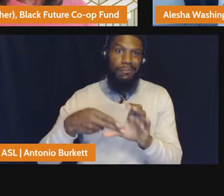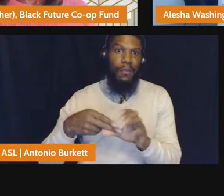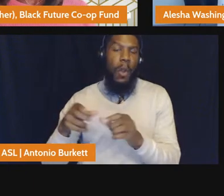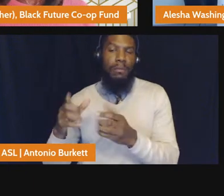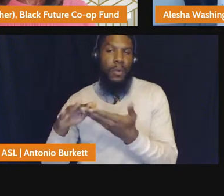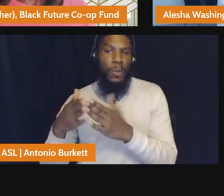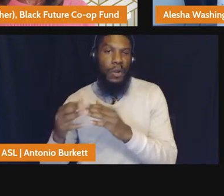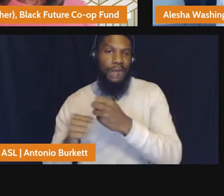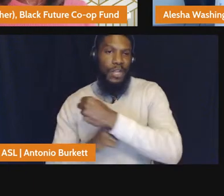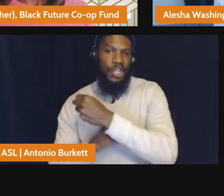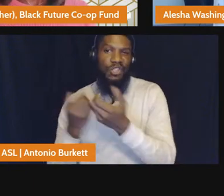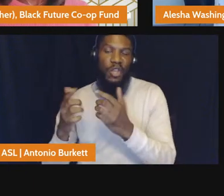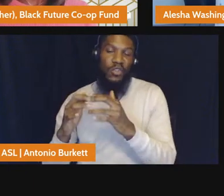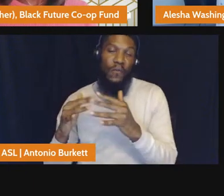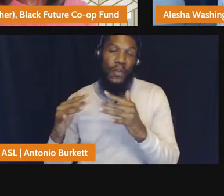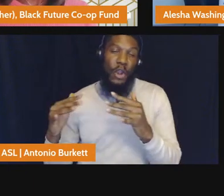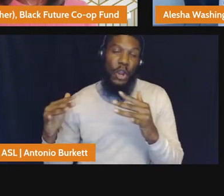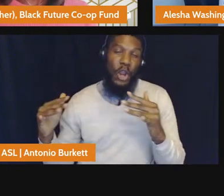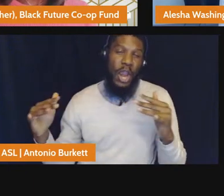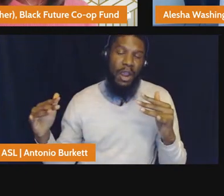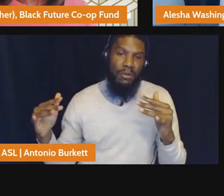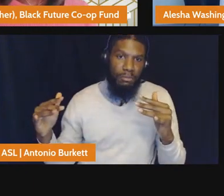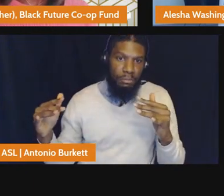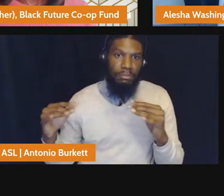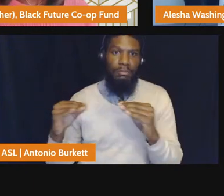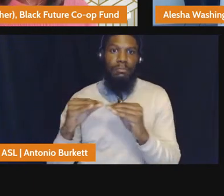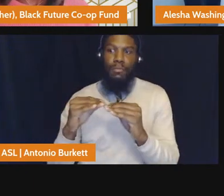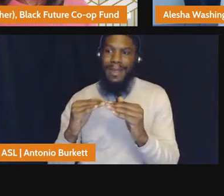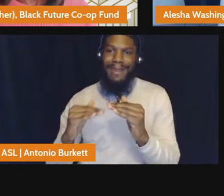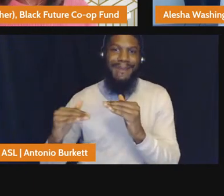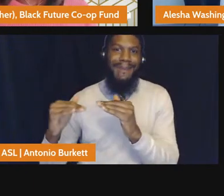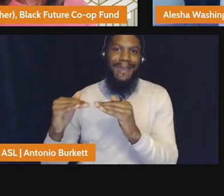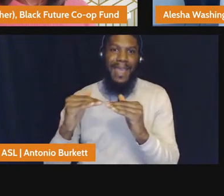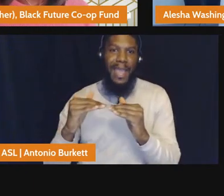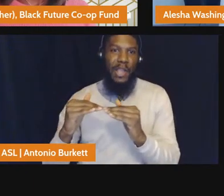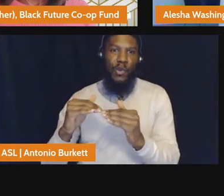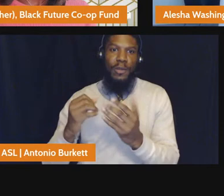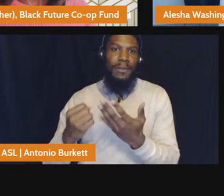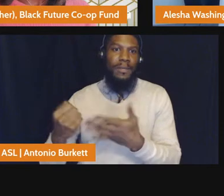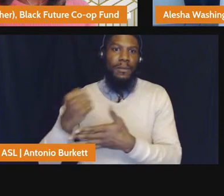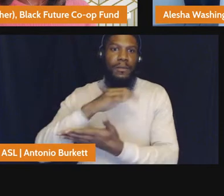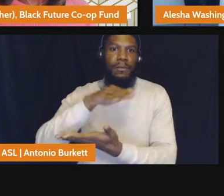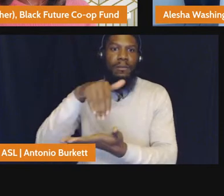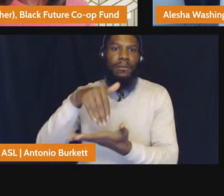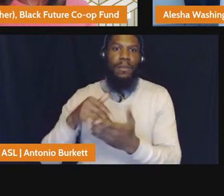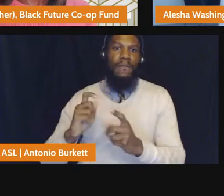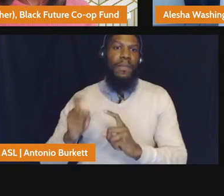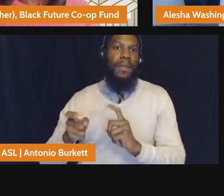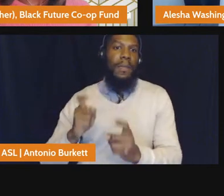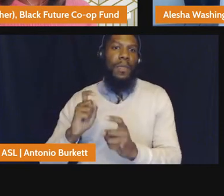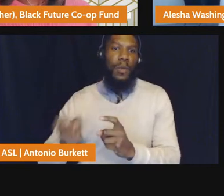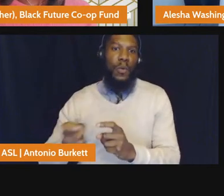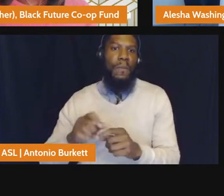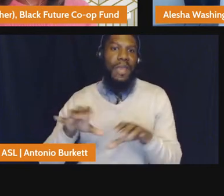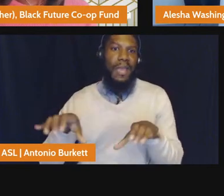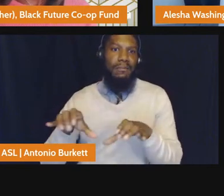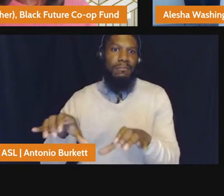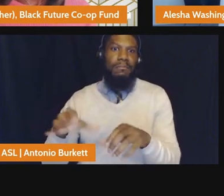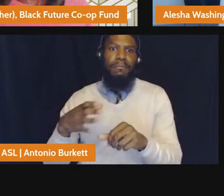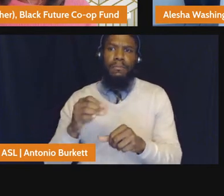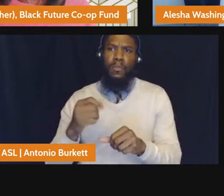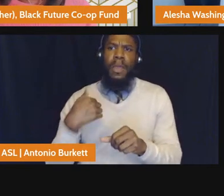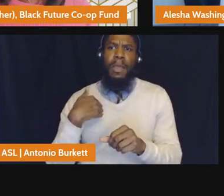diverse, had equity-centered philanthropy practices. And so coming into Clark County, which